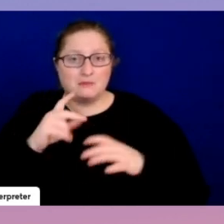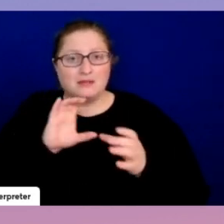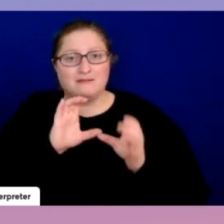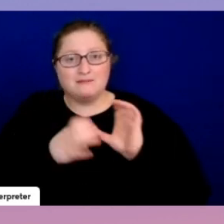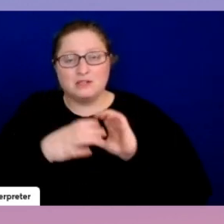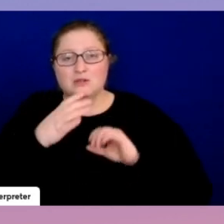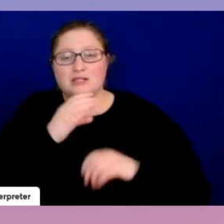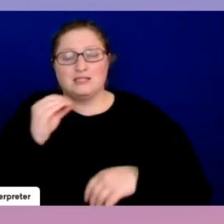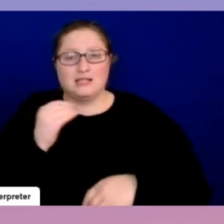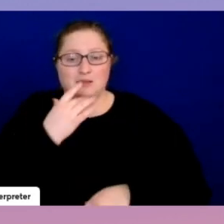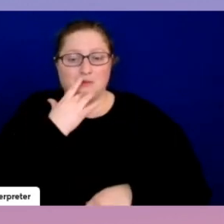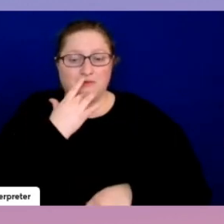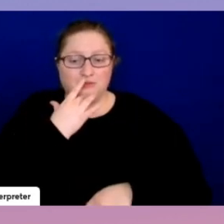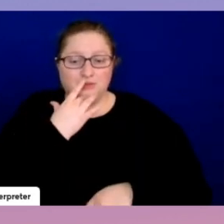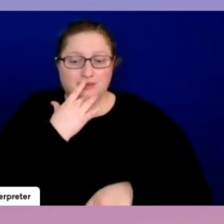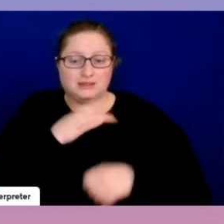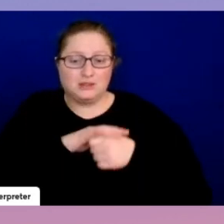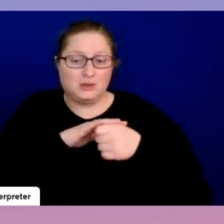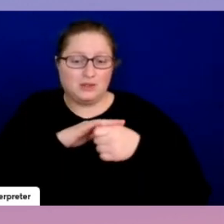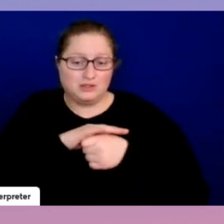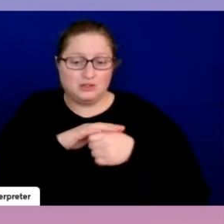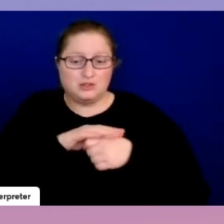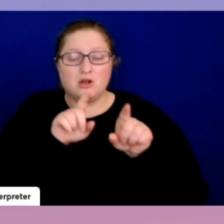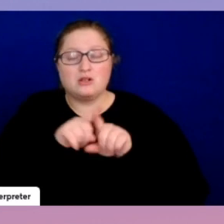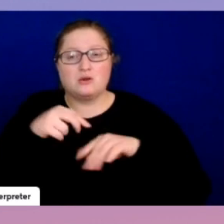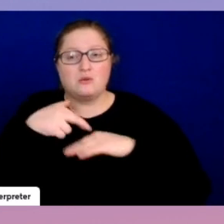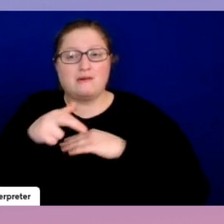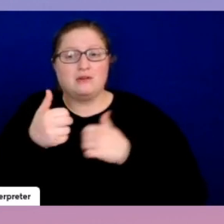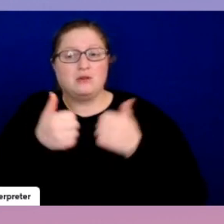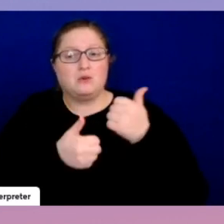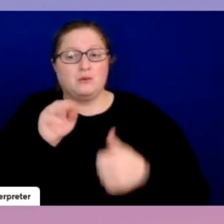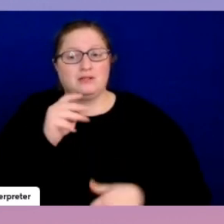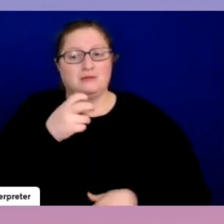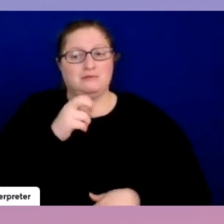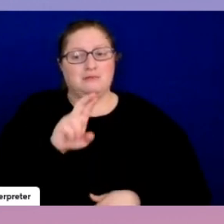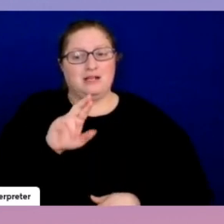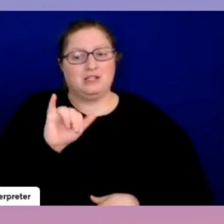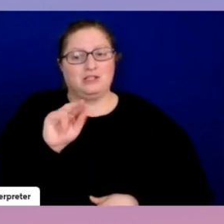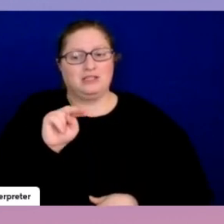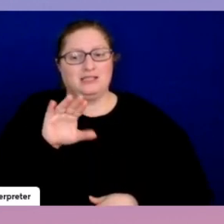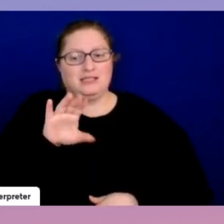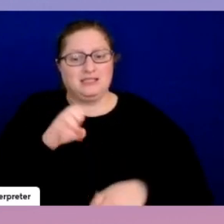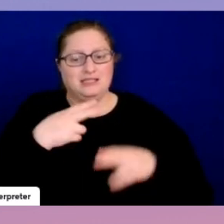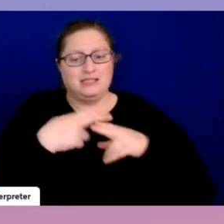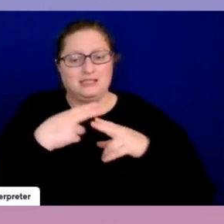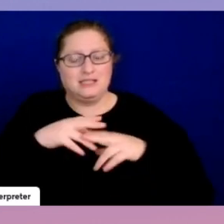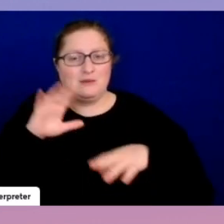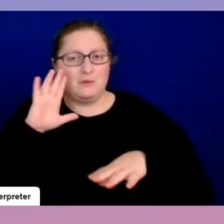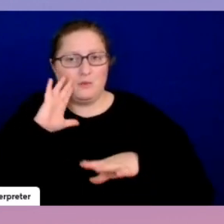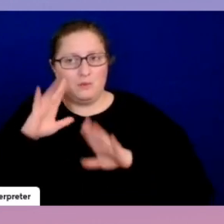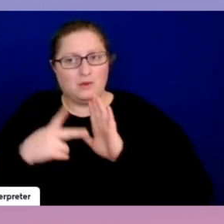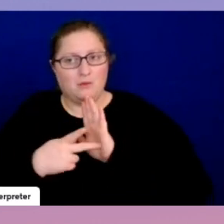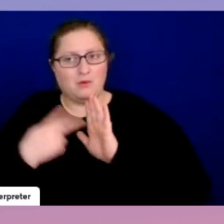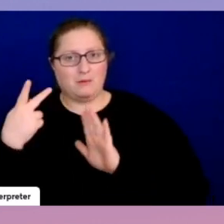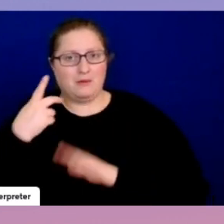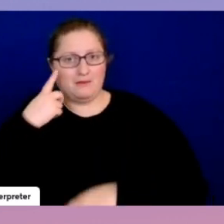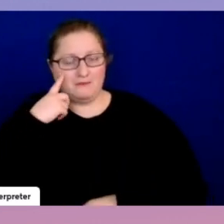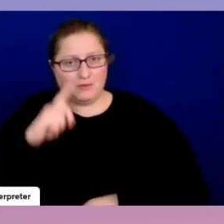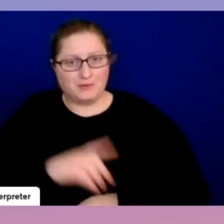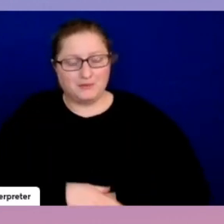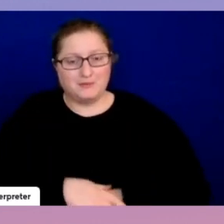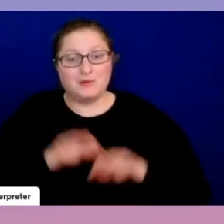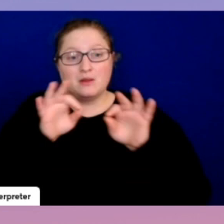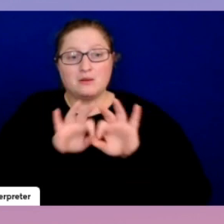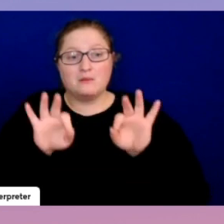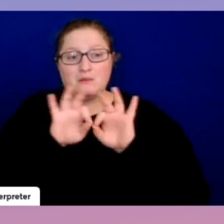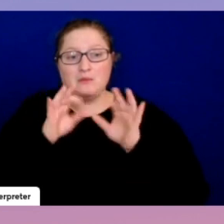Lastly, you need to pass a reference for which master instance name the instance will be a replica for. An important thing to mention